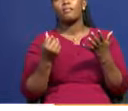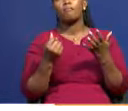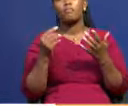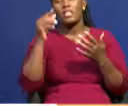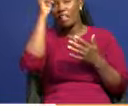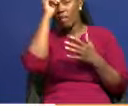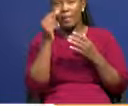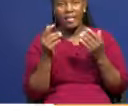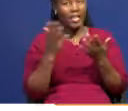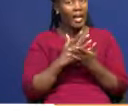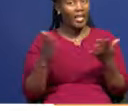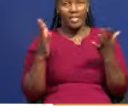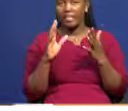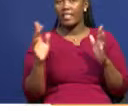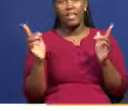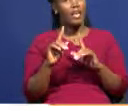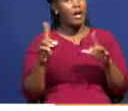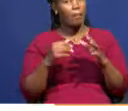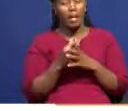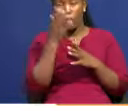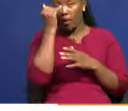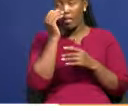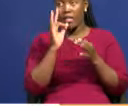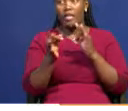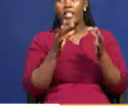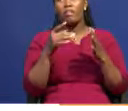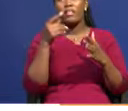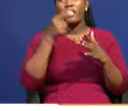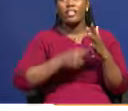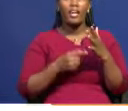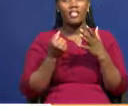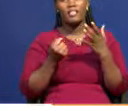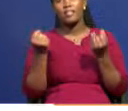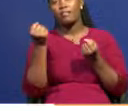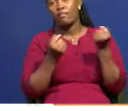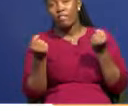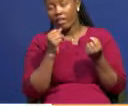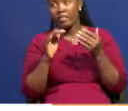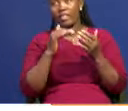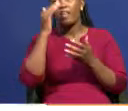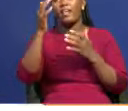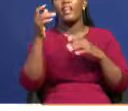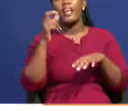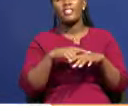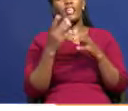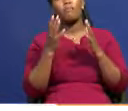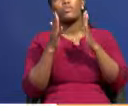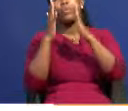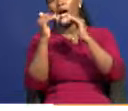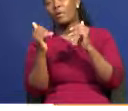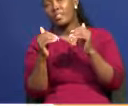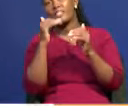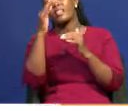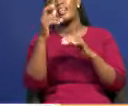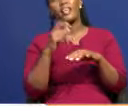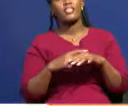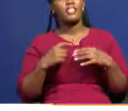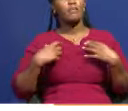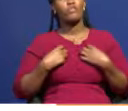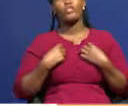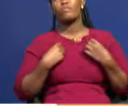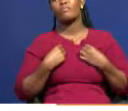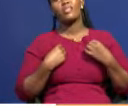assets. Okay. Because when they start taxing vehicles, the next time they will start taxing houses okay. and they will start taxing a suit. Okay. You know, assets, but they